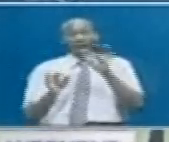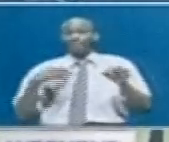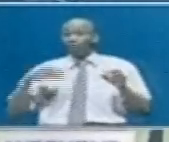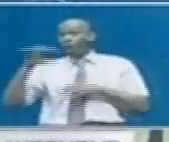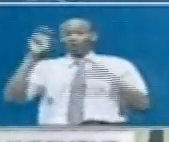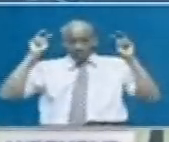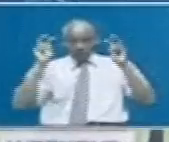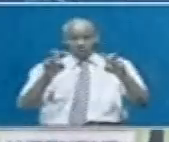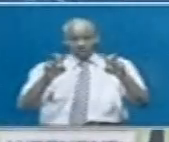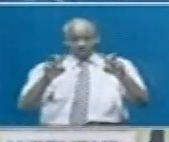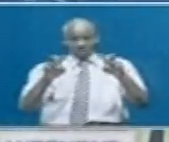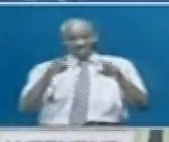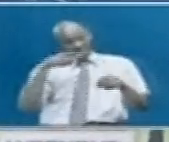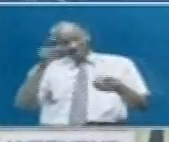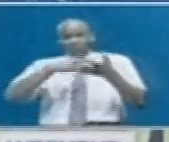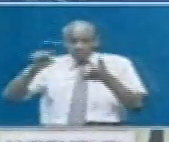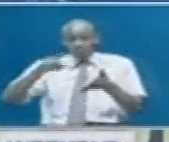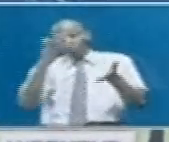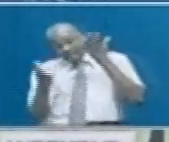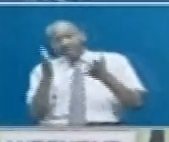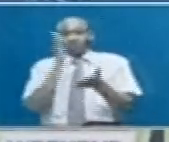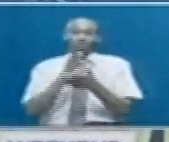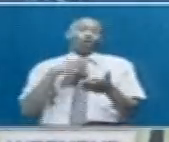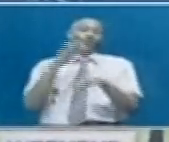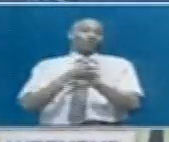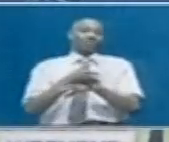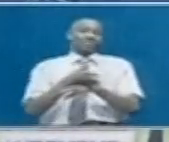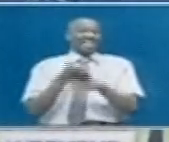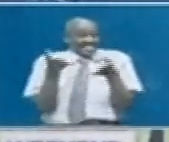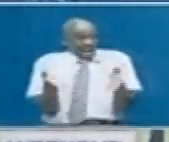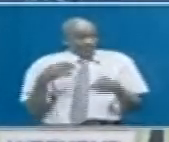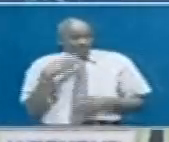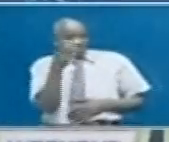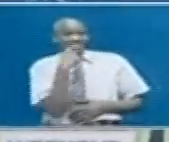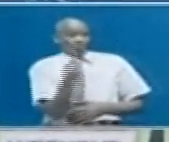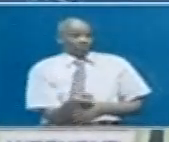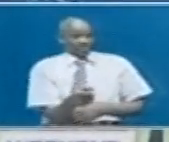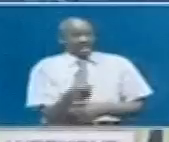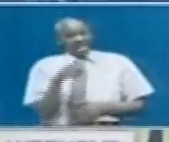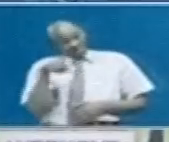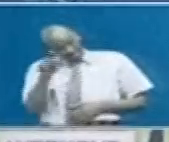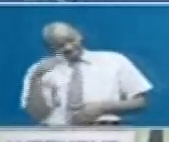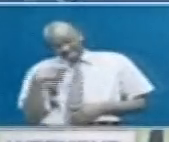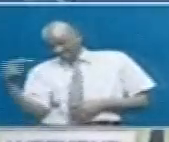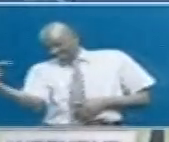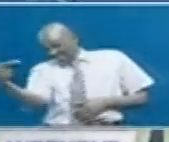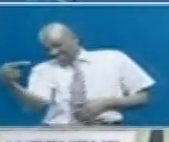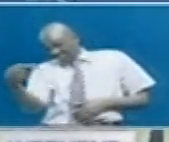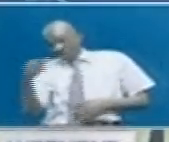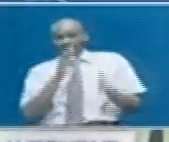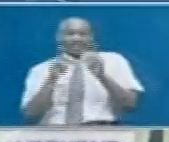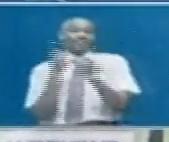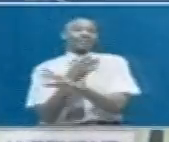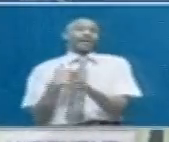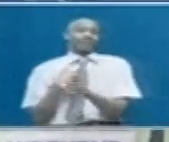village without any proof of their alleged crimes. But now, some residents say there are other motives behind the killings of